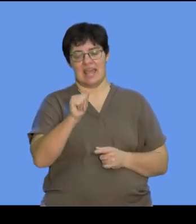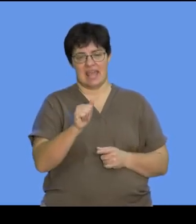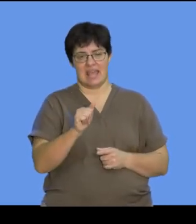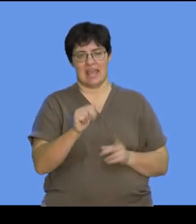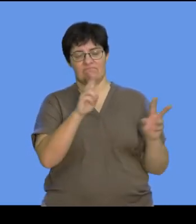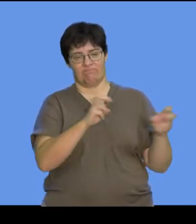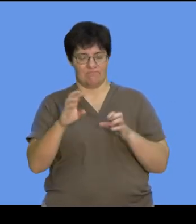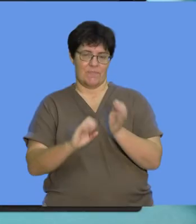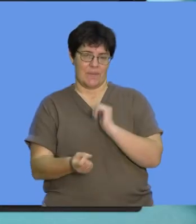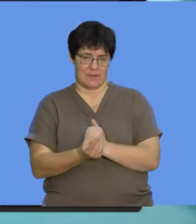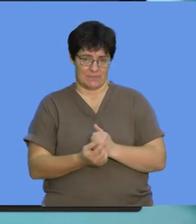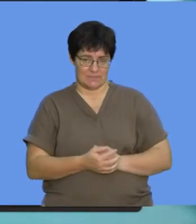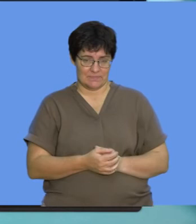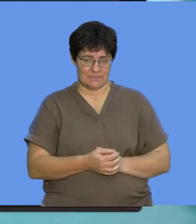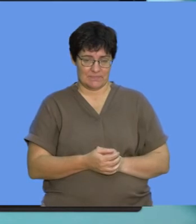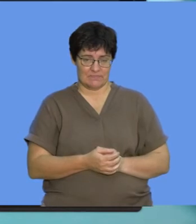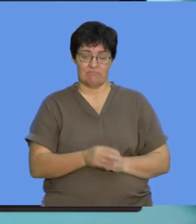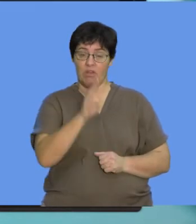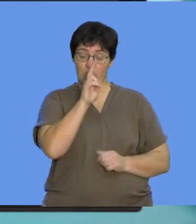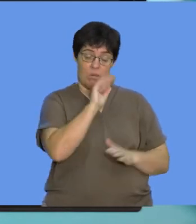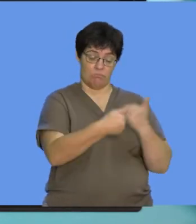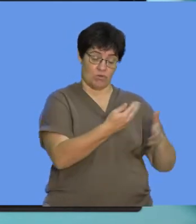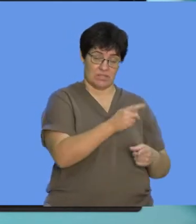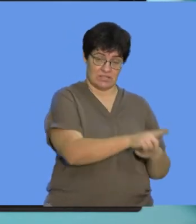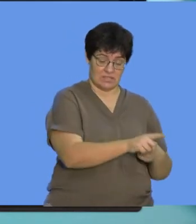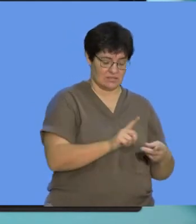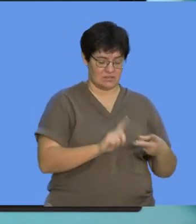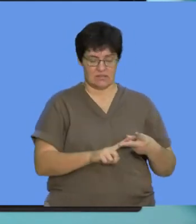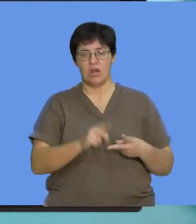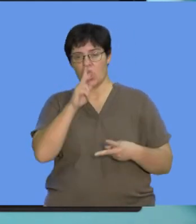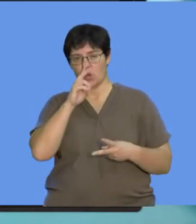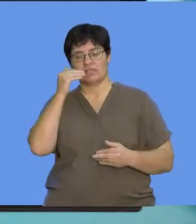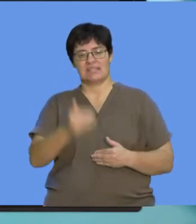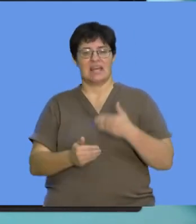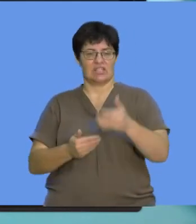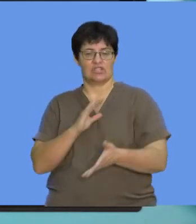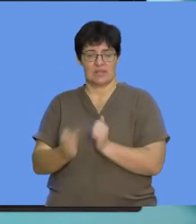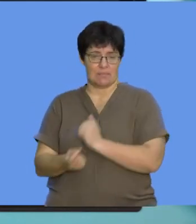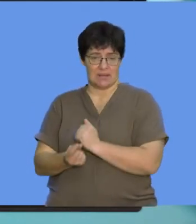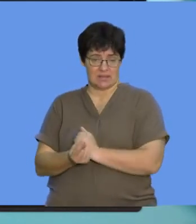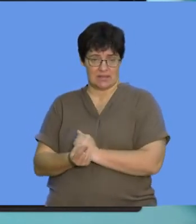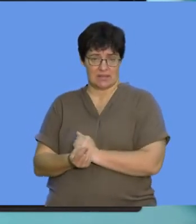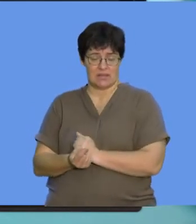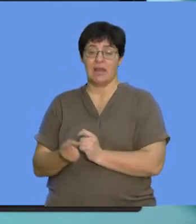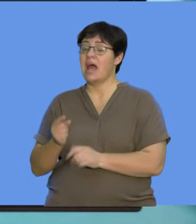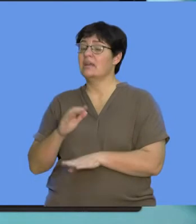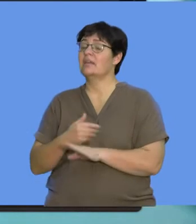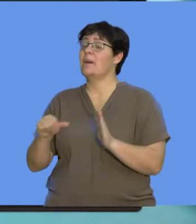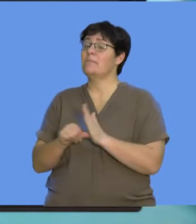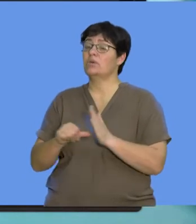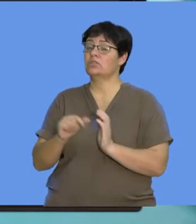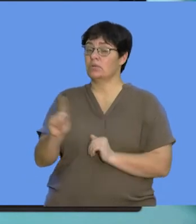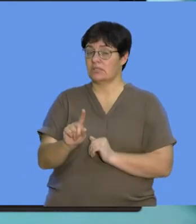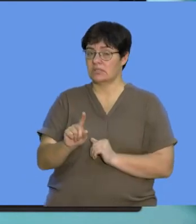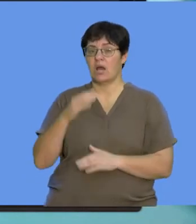of how DNA replication takes place. So we've looked at the process, we've looked at the stages in which it occurs,